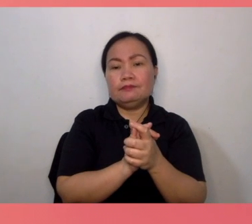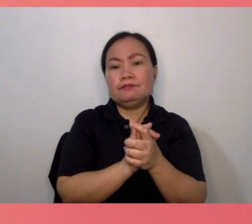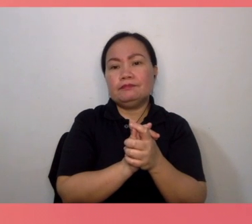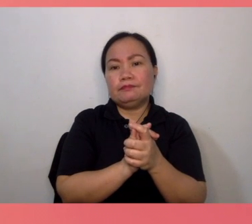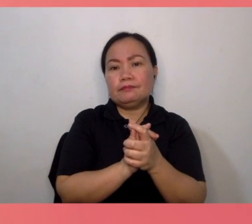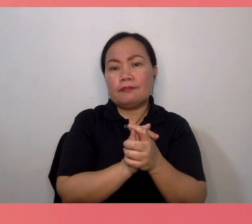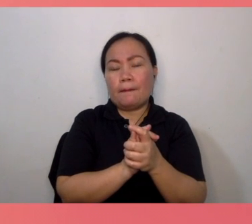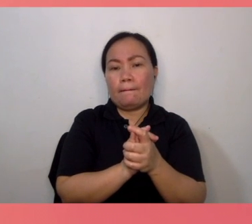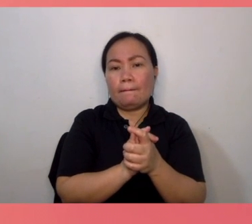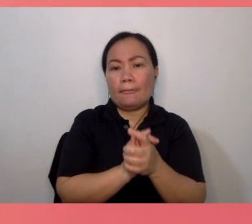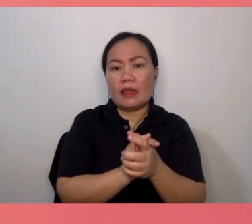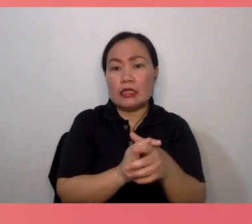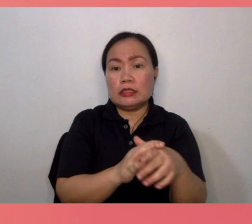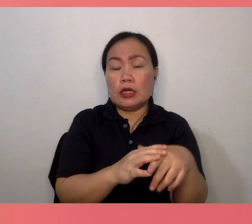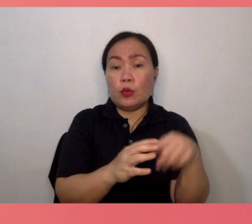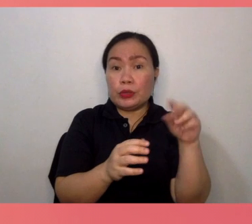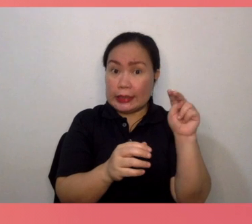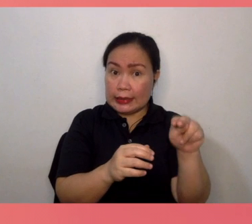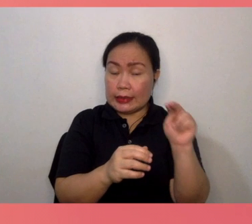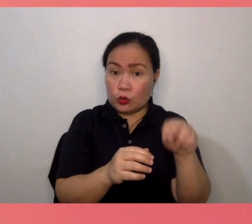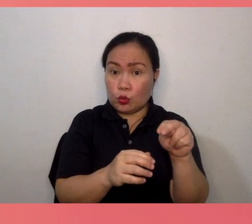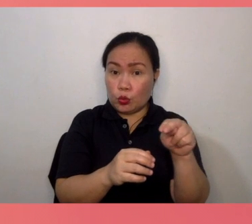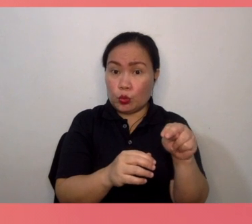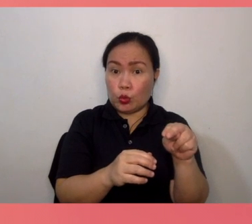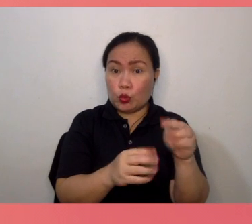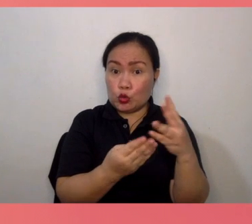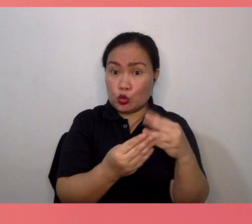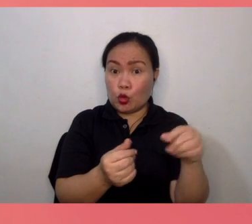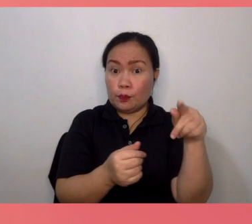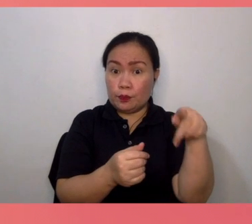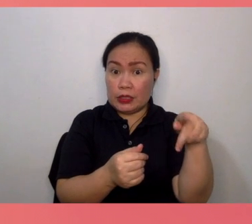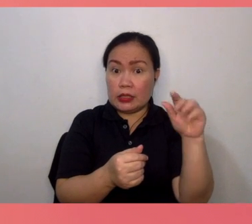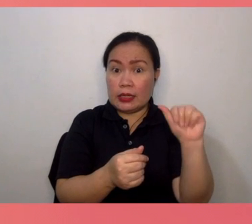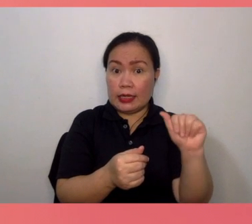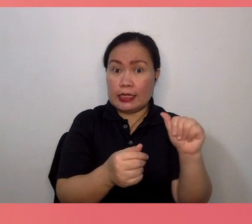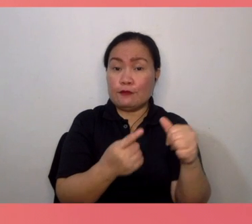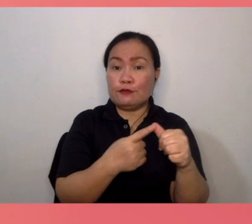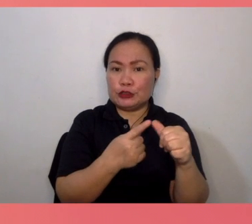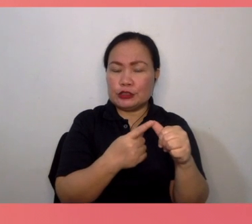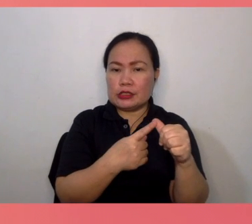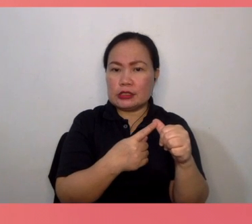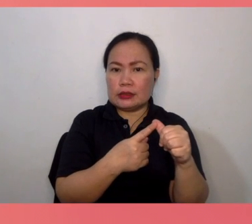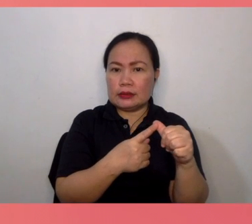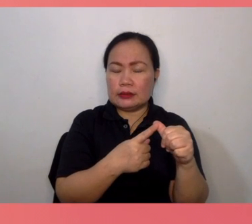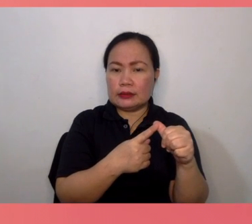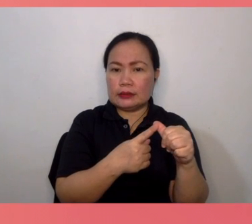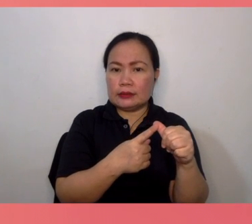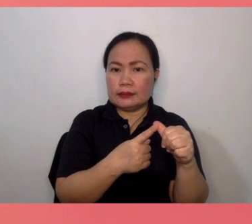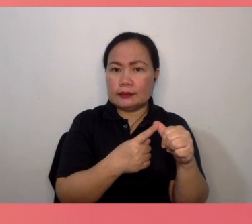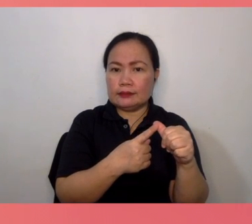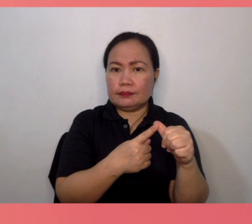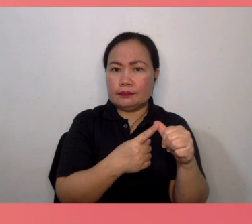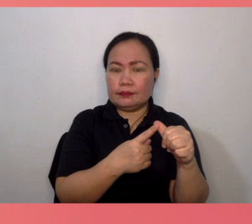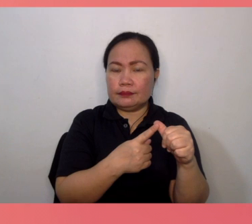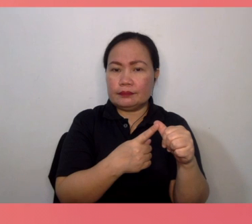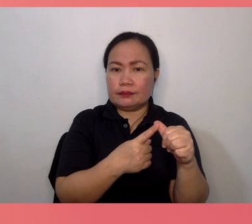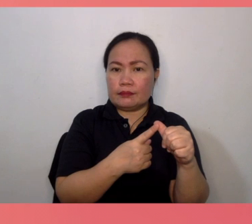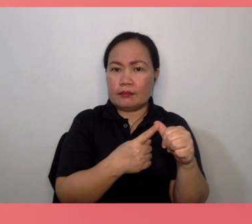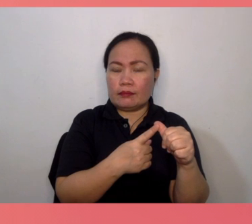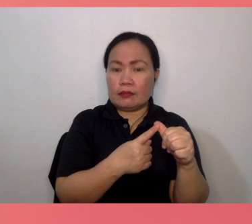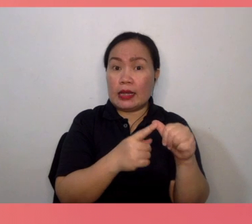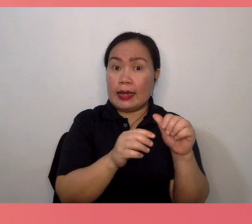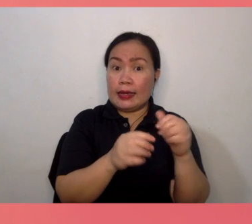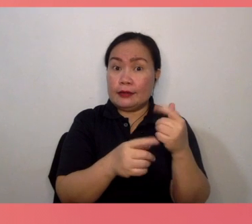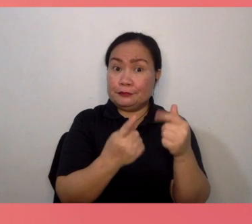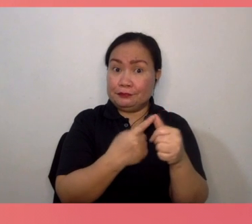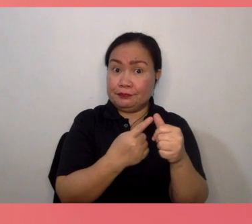AD, we need to get the measure of this side, which is PA. Okay, so kunin natin itong PA. So, first step is you have